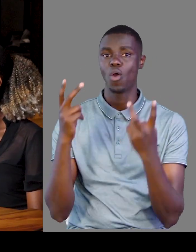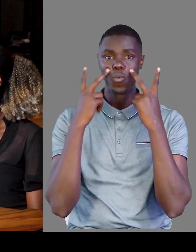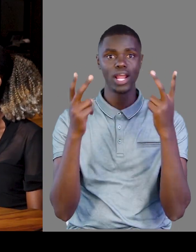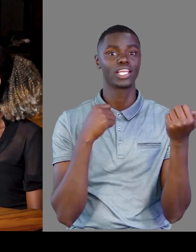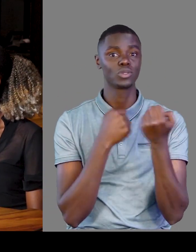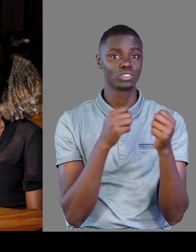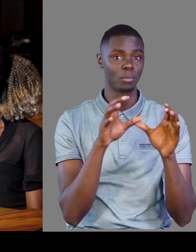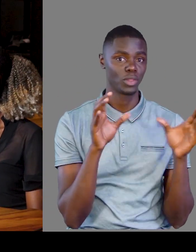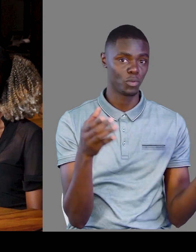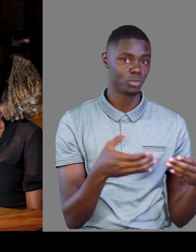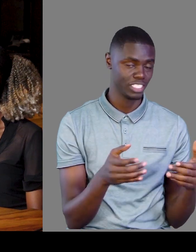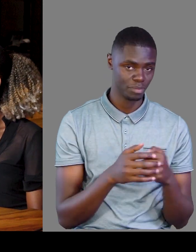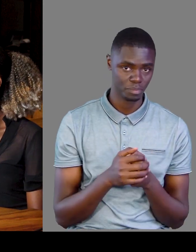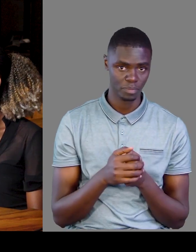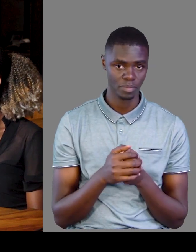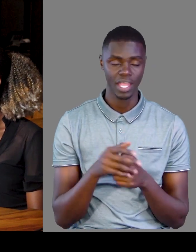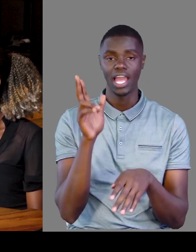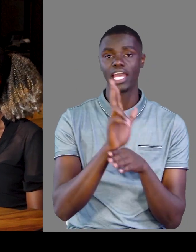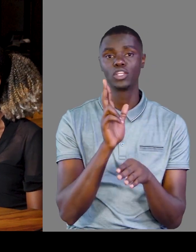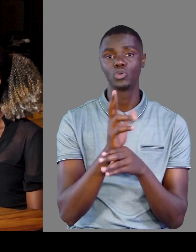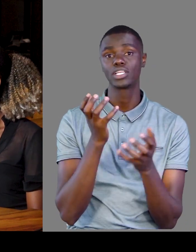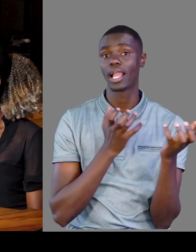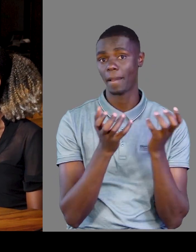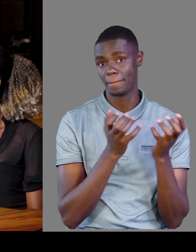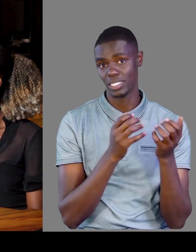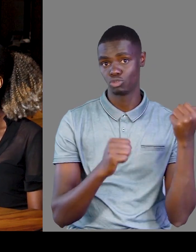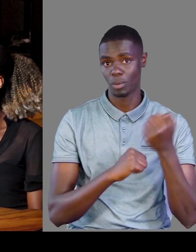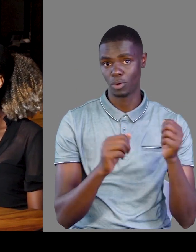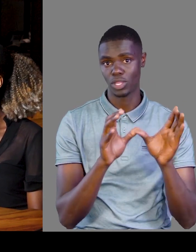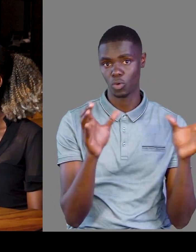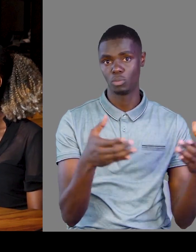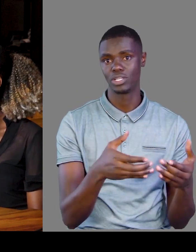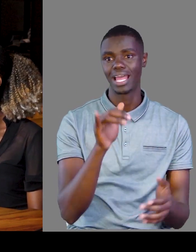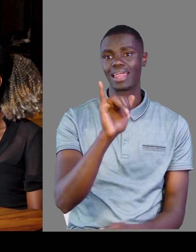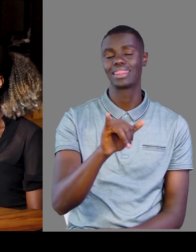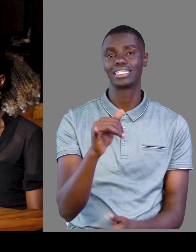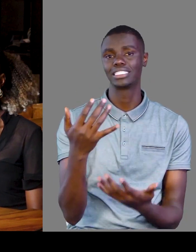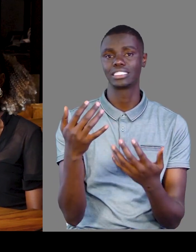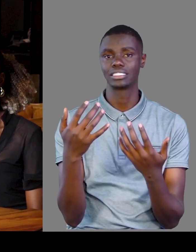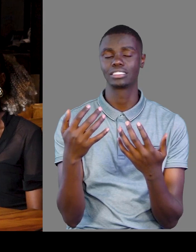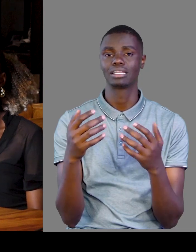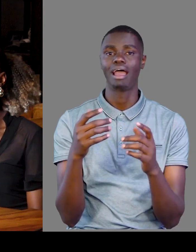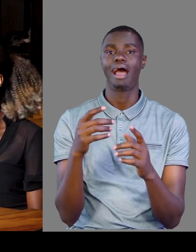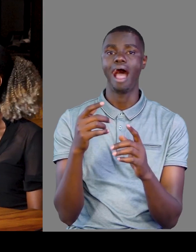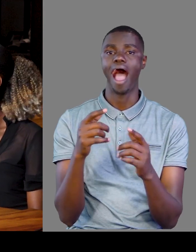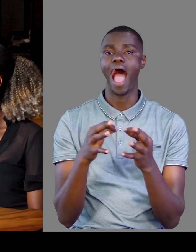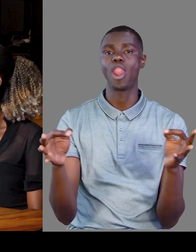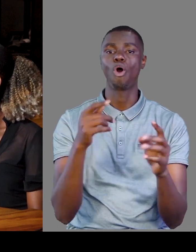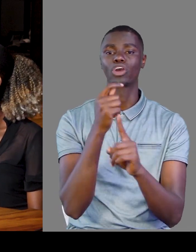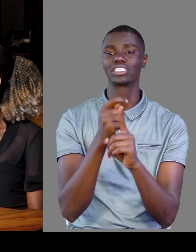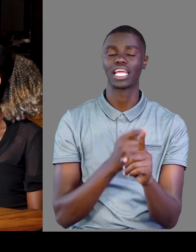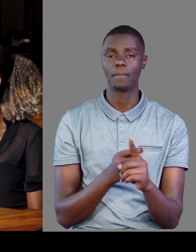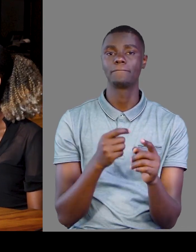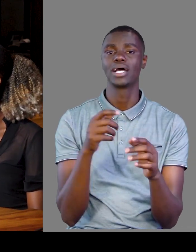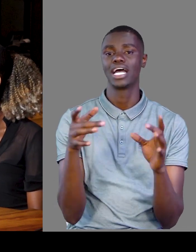We are looking at support for communities and using business because that is the most sustainable and long-term